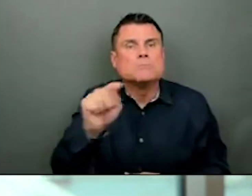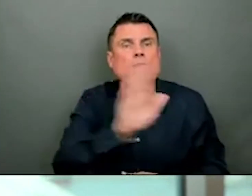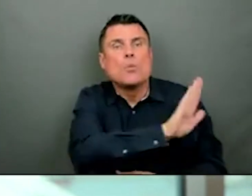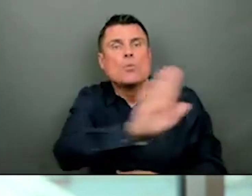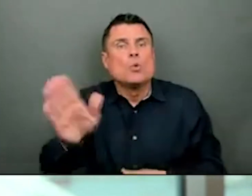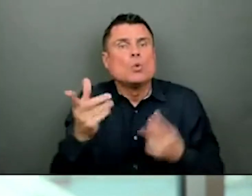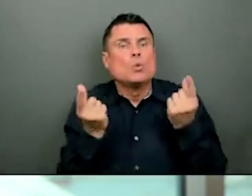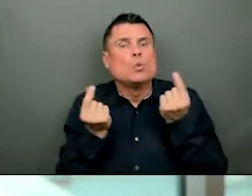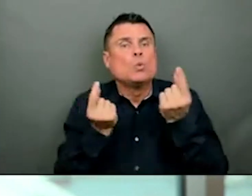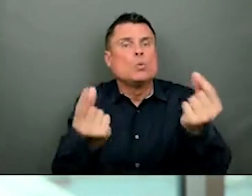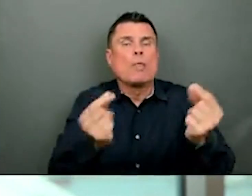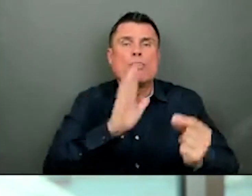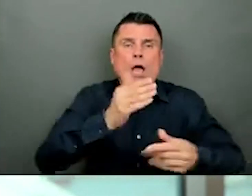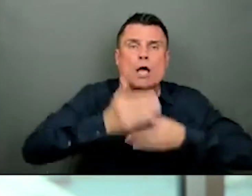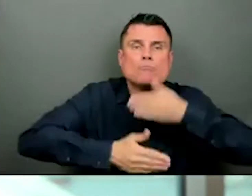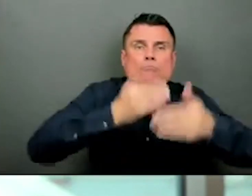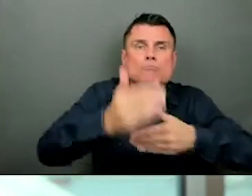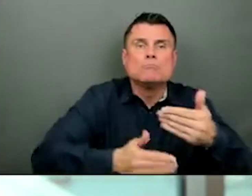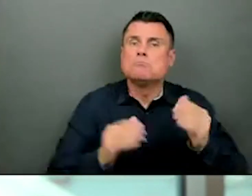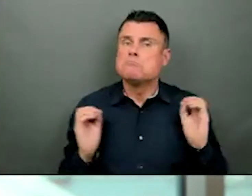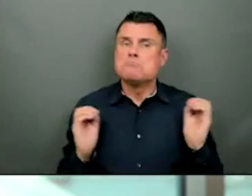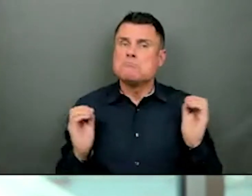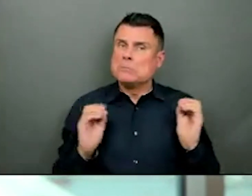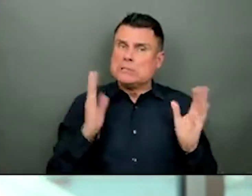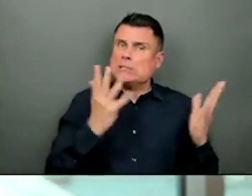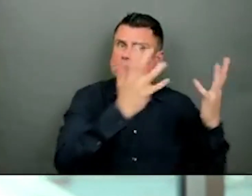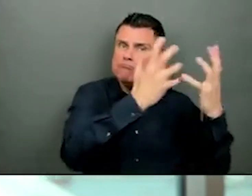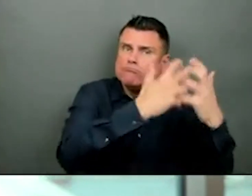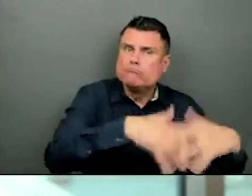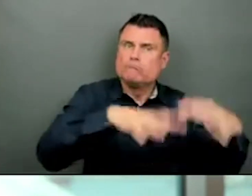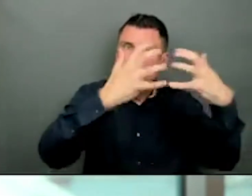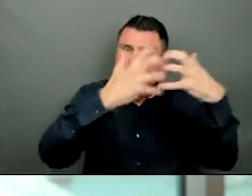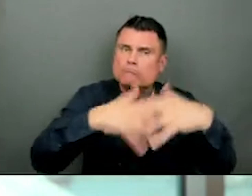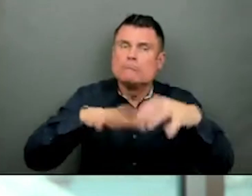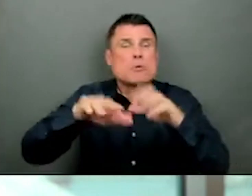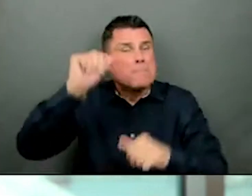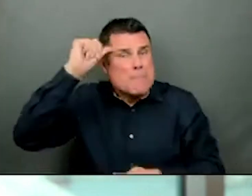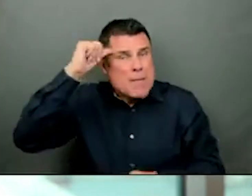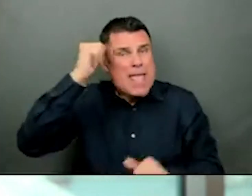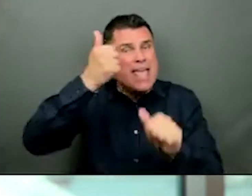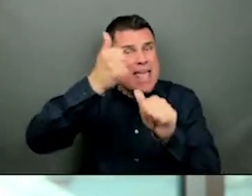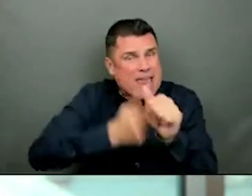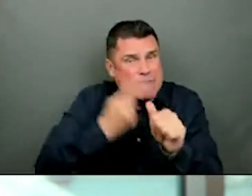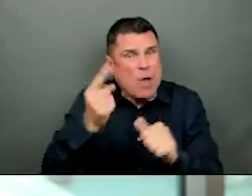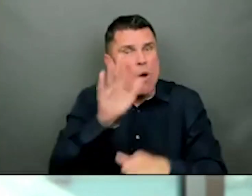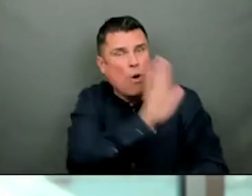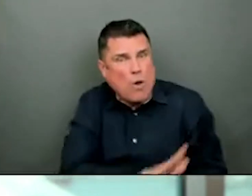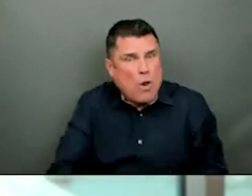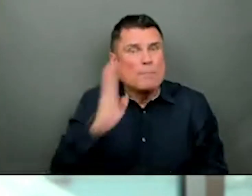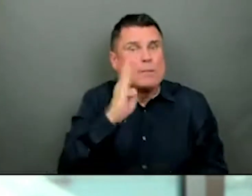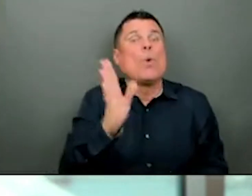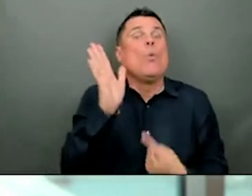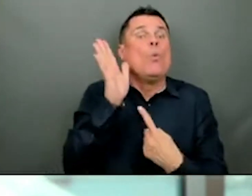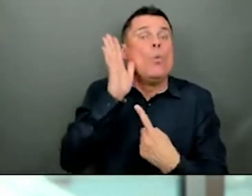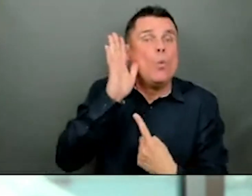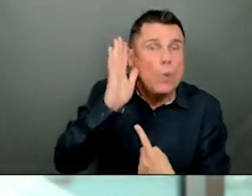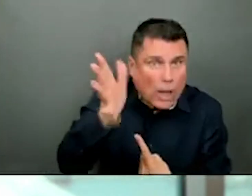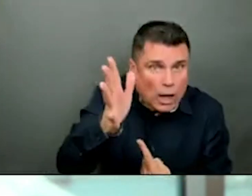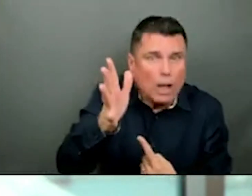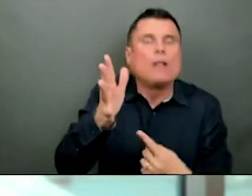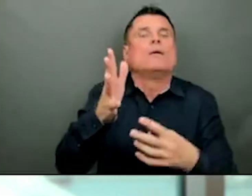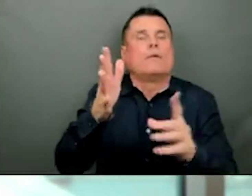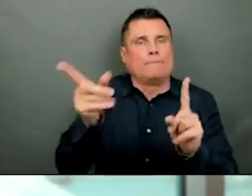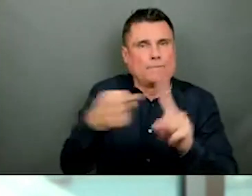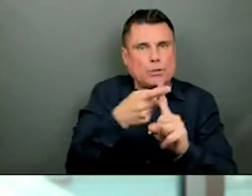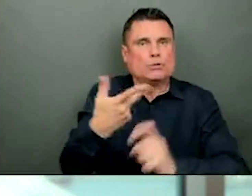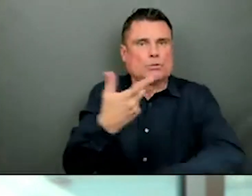everyone is going to get access to their first dose by the end of June. That's what we are seeing now, given the supplies we expect to be coming.